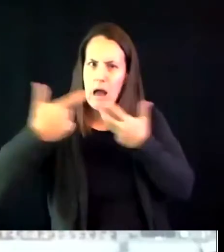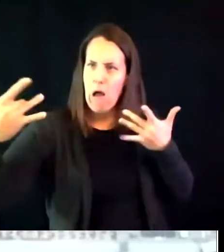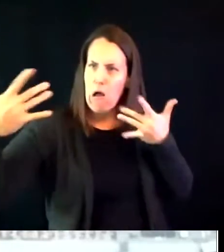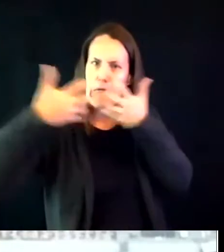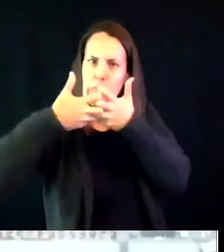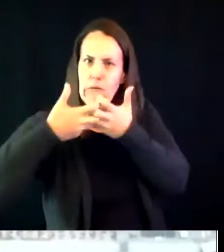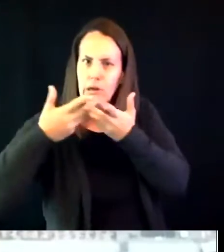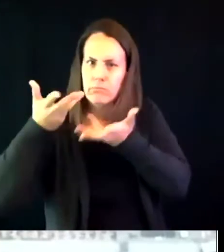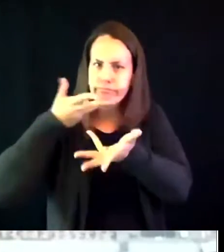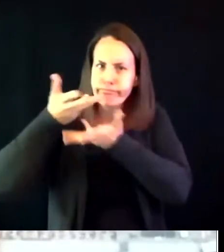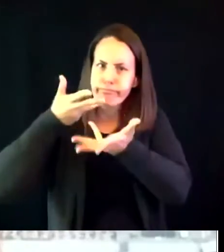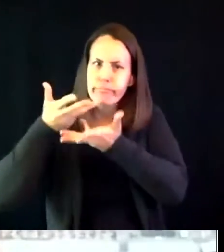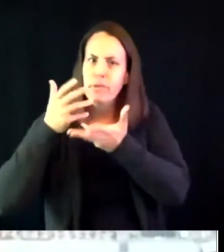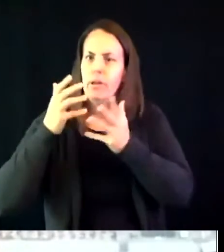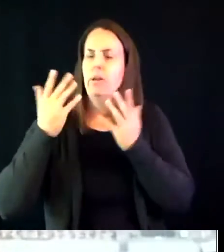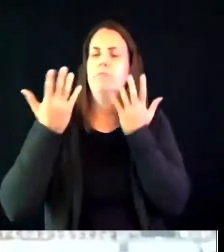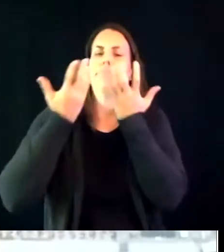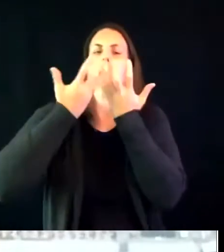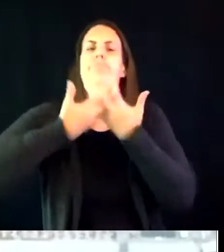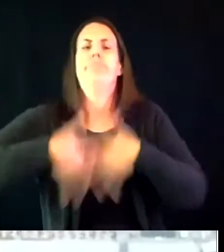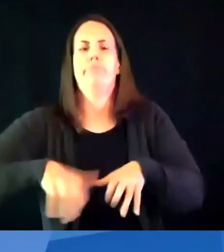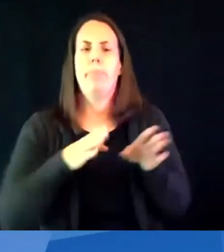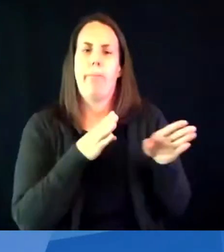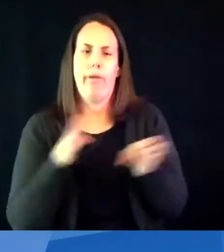center for admission tomorrow.